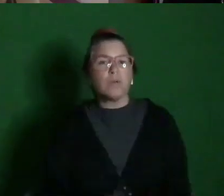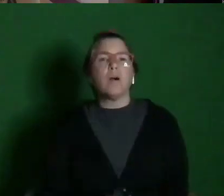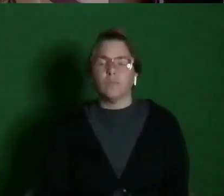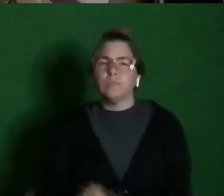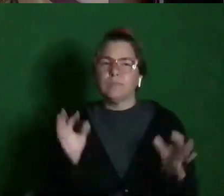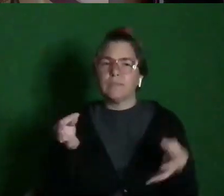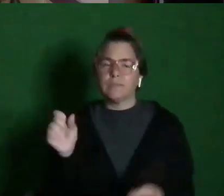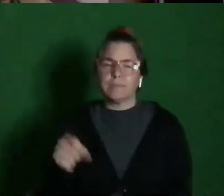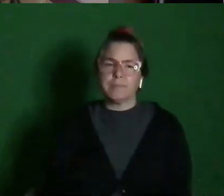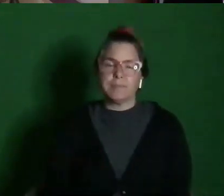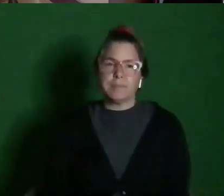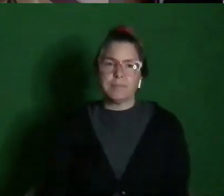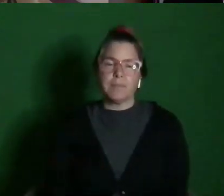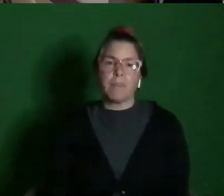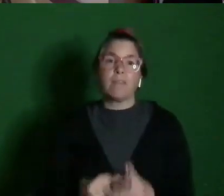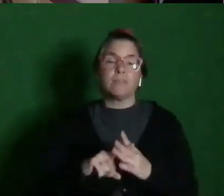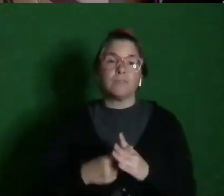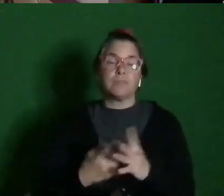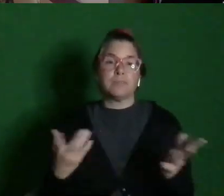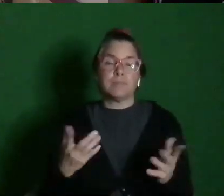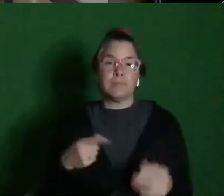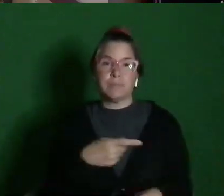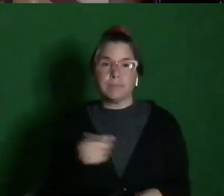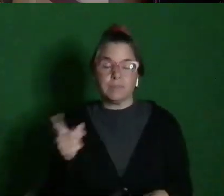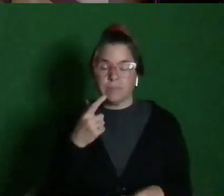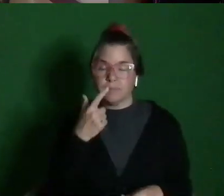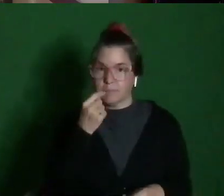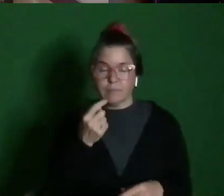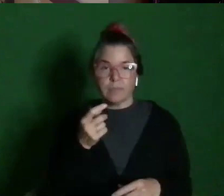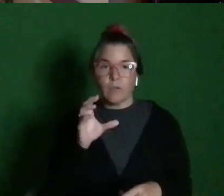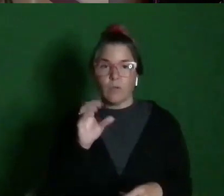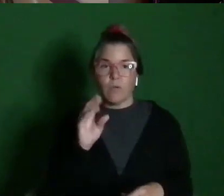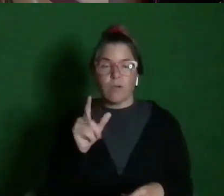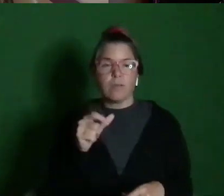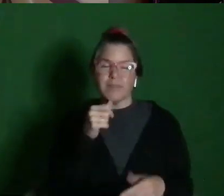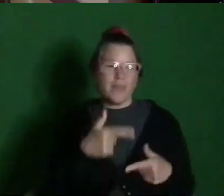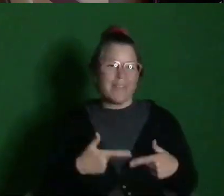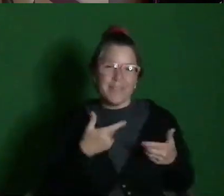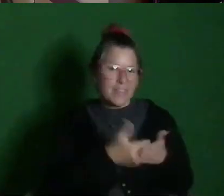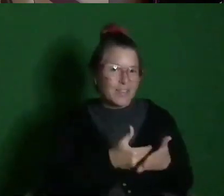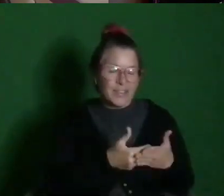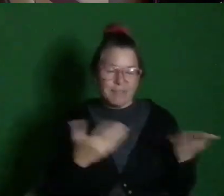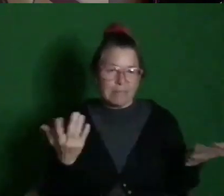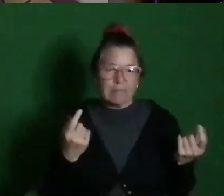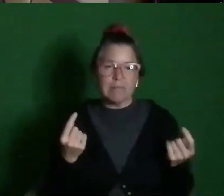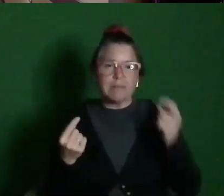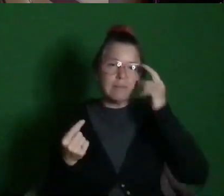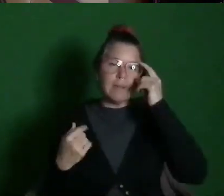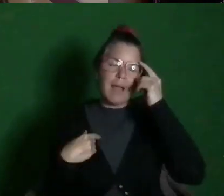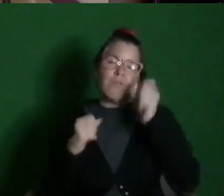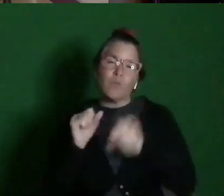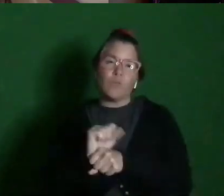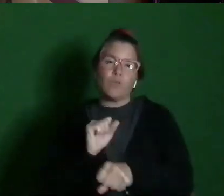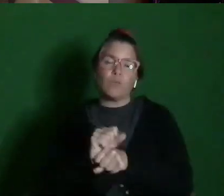sure. For starters, if you are really interested in corals, you don't live near a coral, there's some work that's going on in